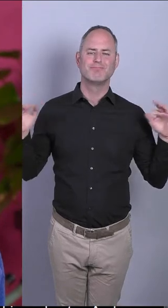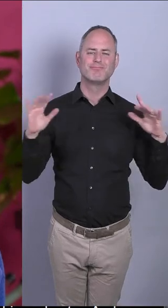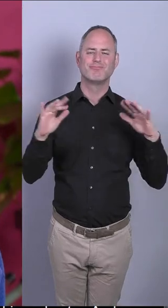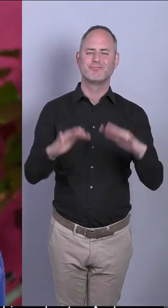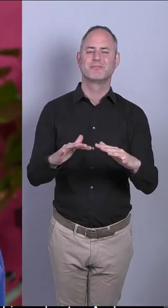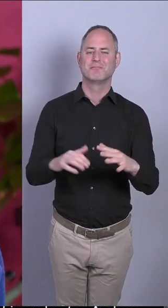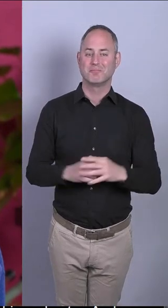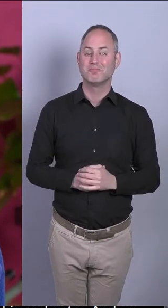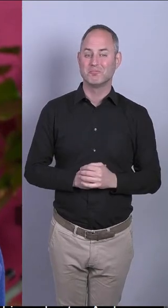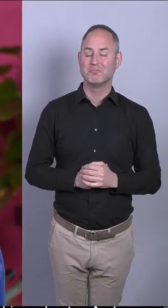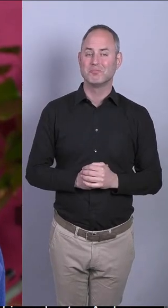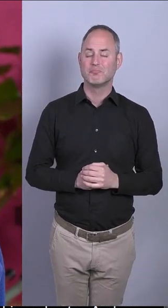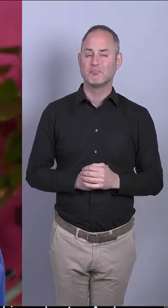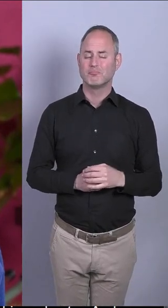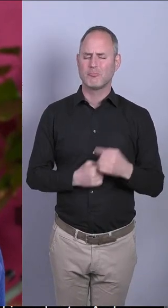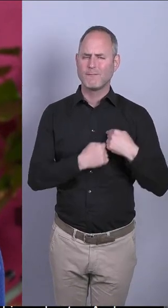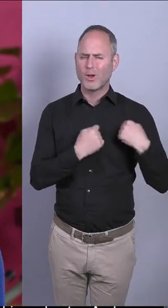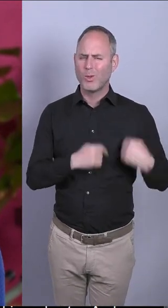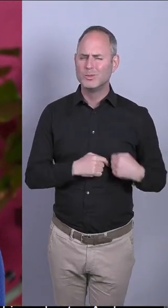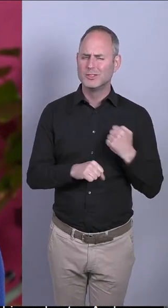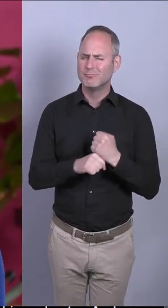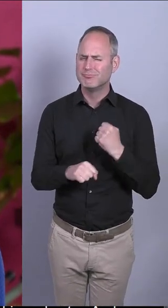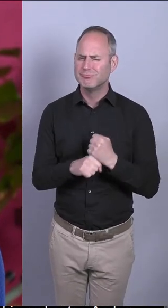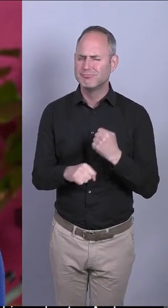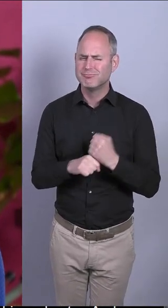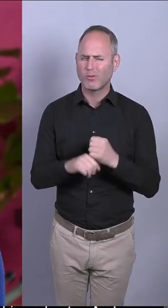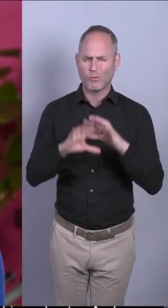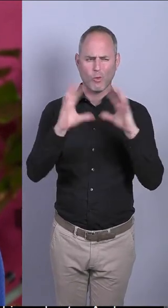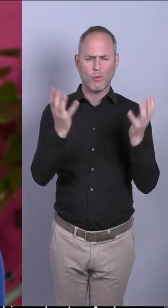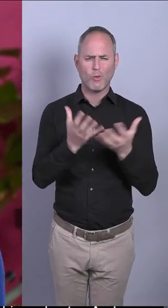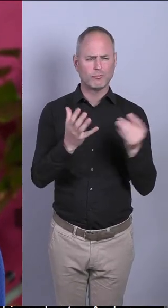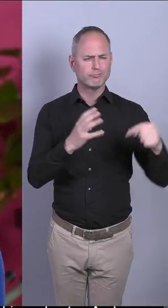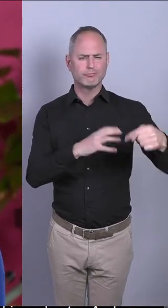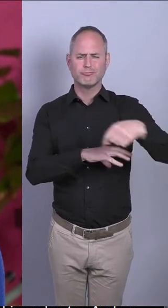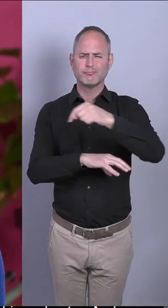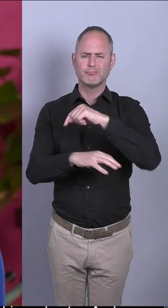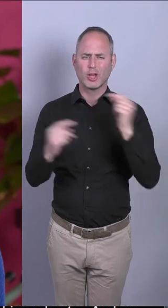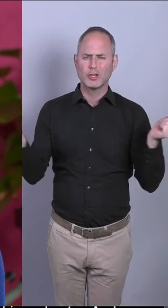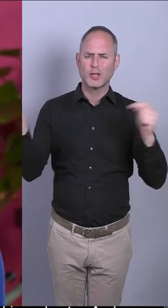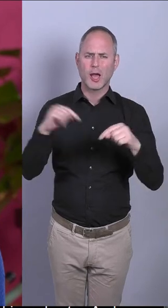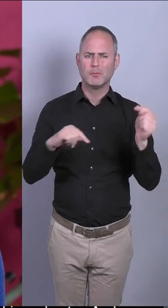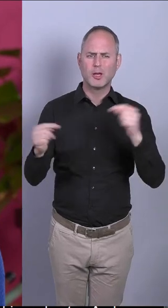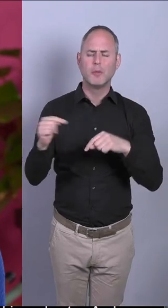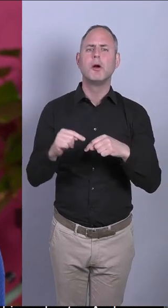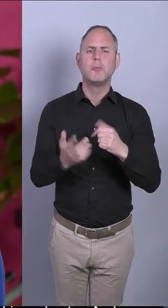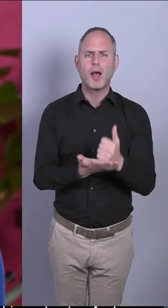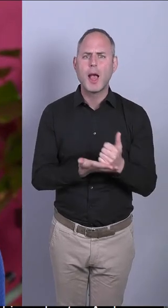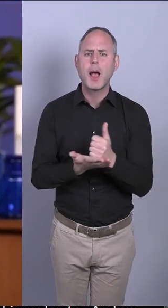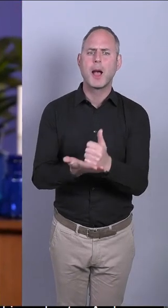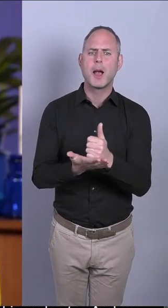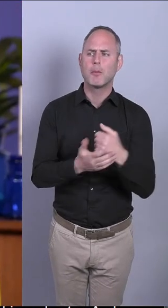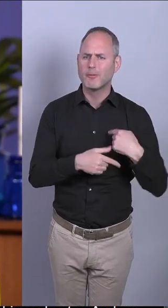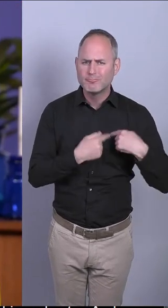that are watching us. So the World Games, 16,000 volunteers. How do you prepare for that?